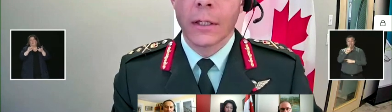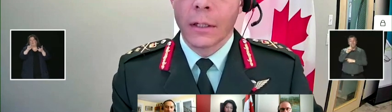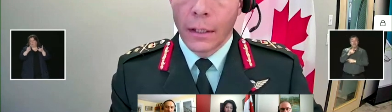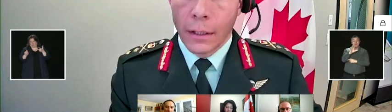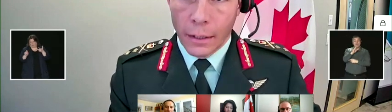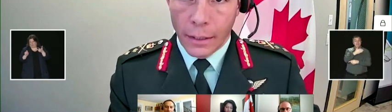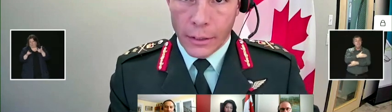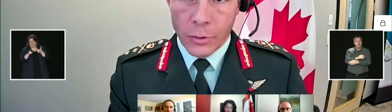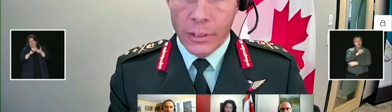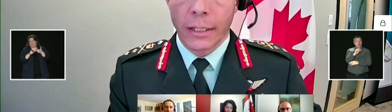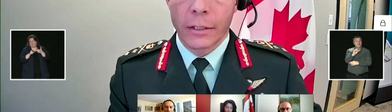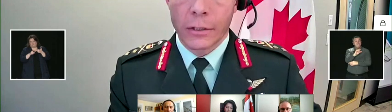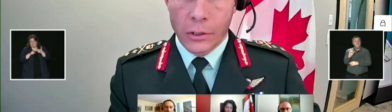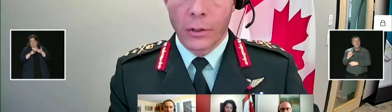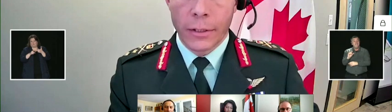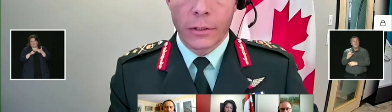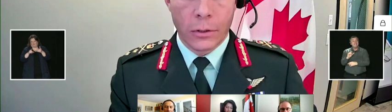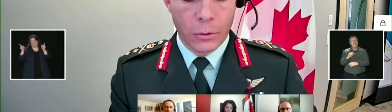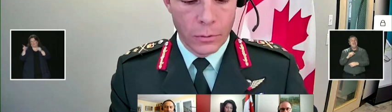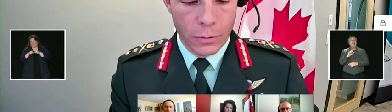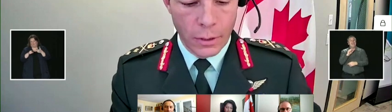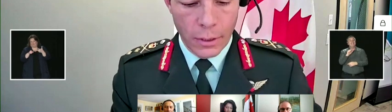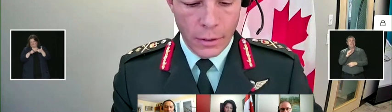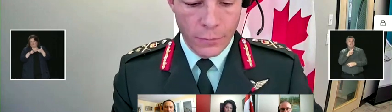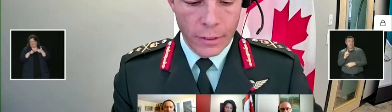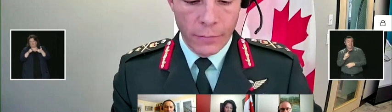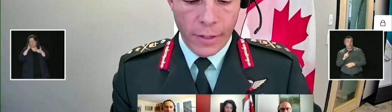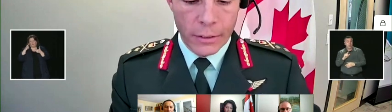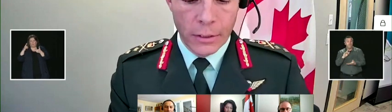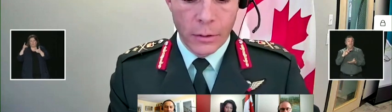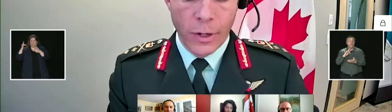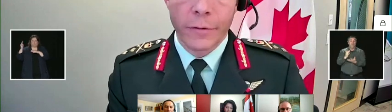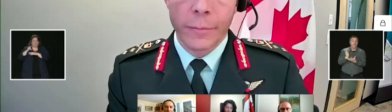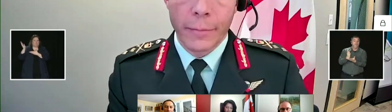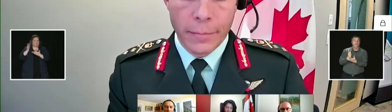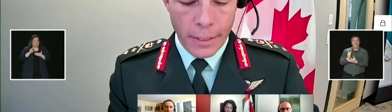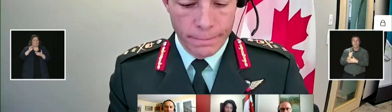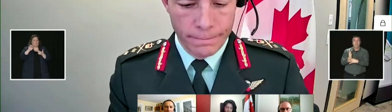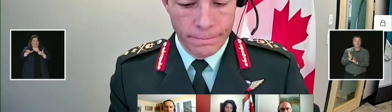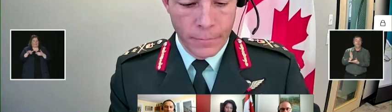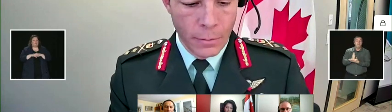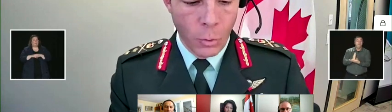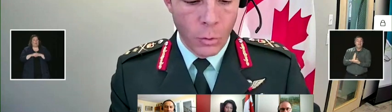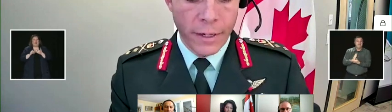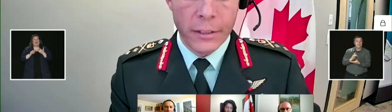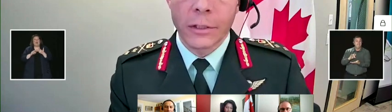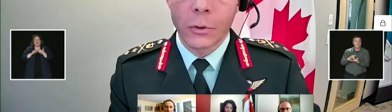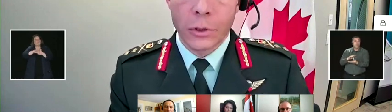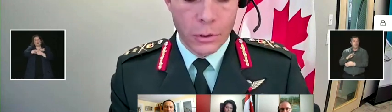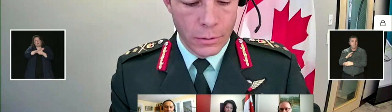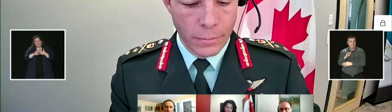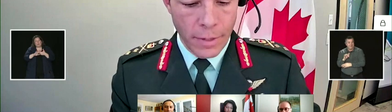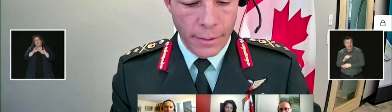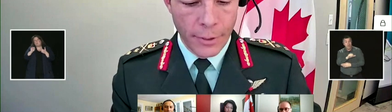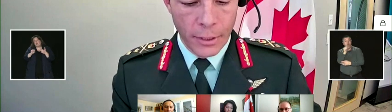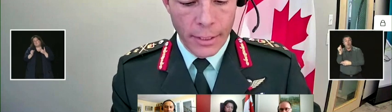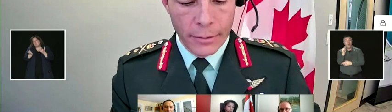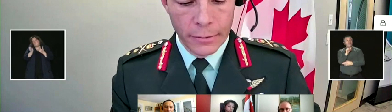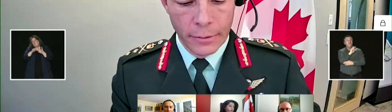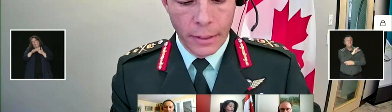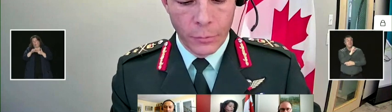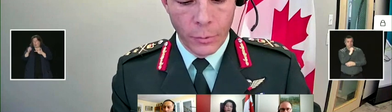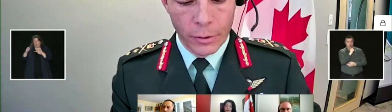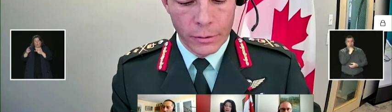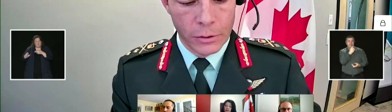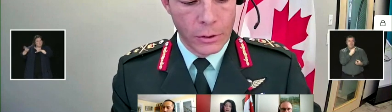the AstraZeneca Serum Institute of India vaccine arriving by mid-May. More vaccine doses may come